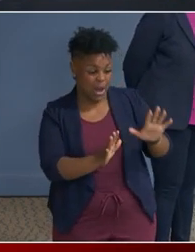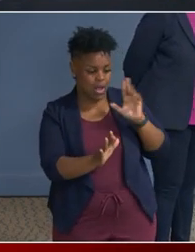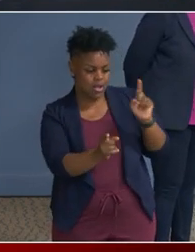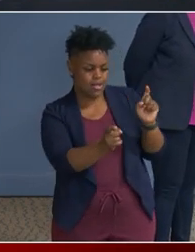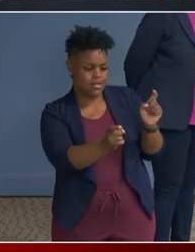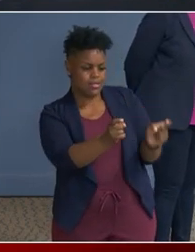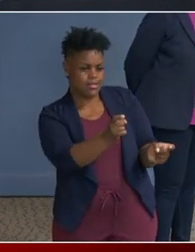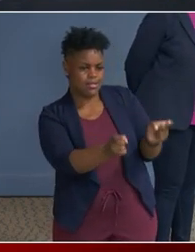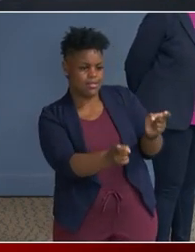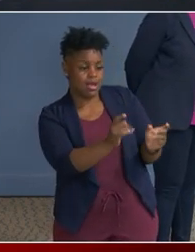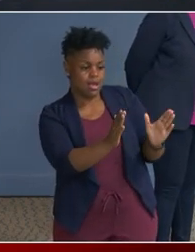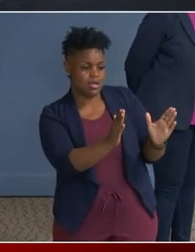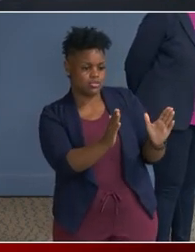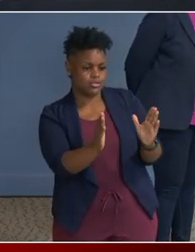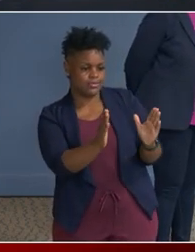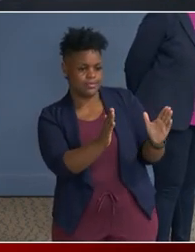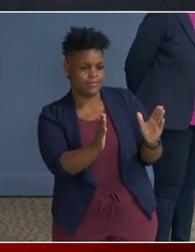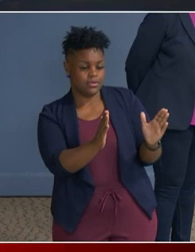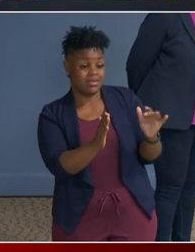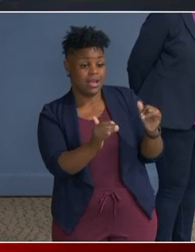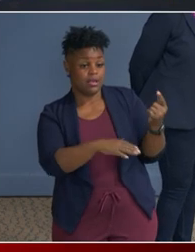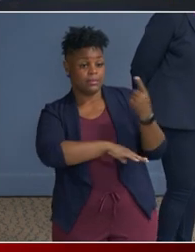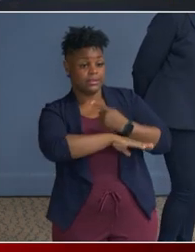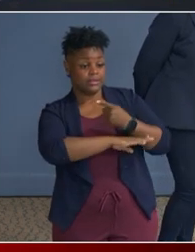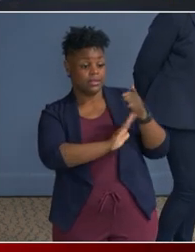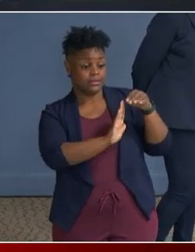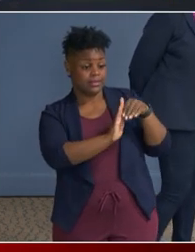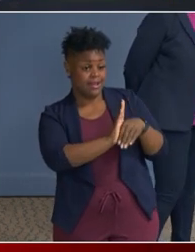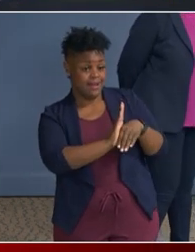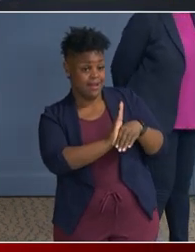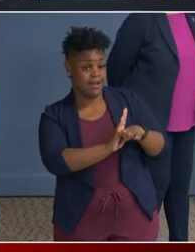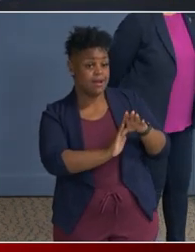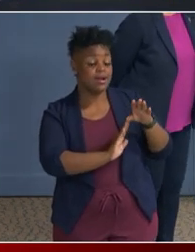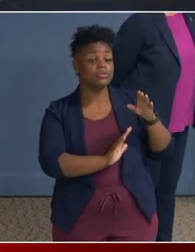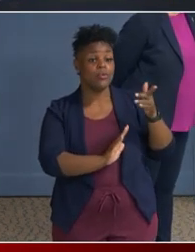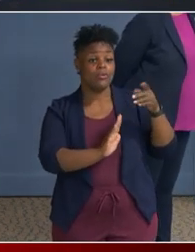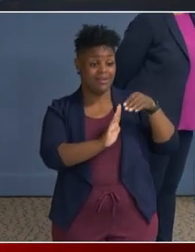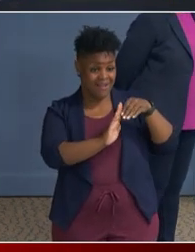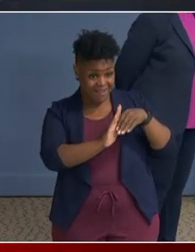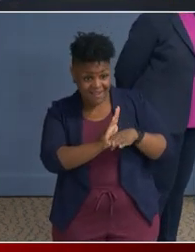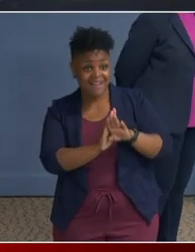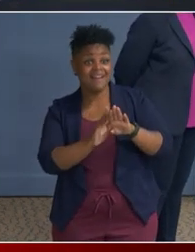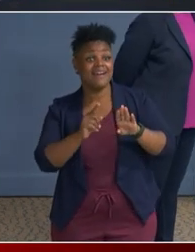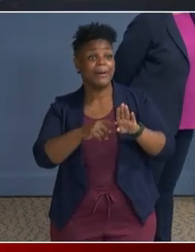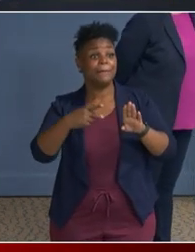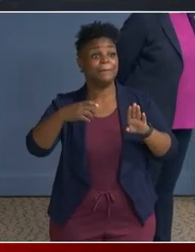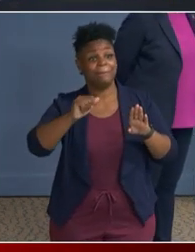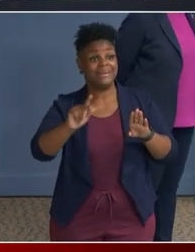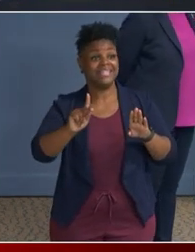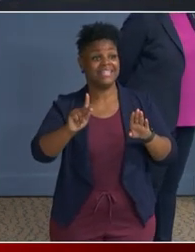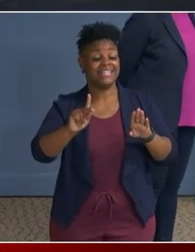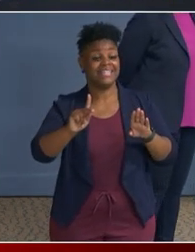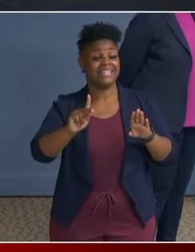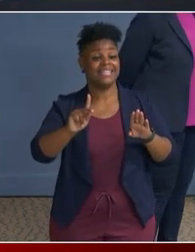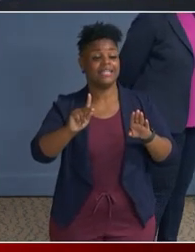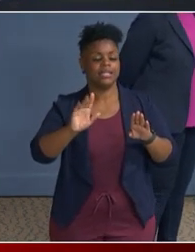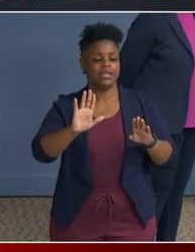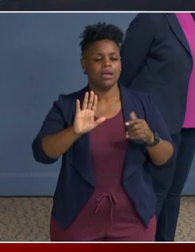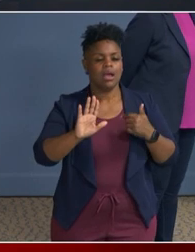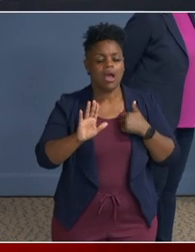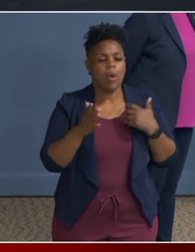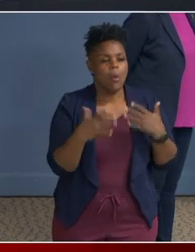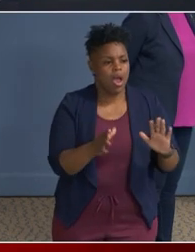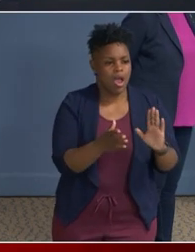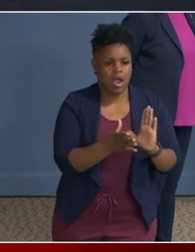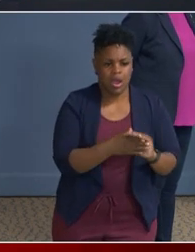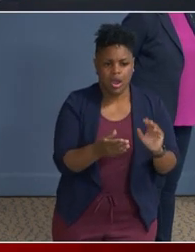of decline. So the peak number of cases aren't related to, as I've stated here on a number of occasions, the